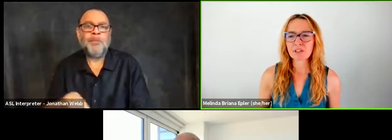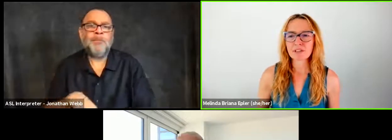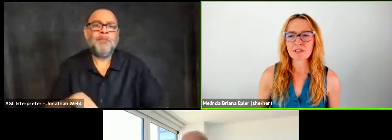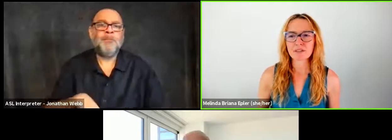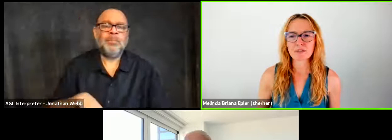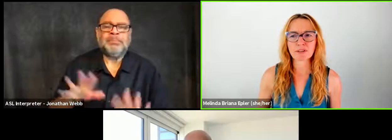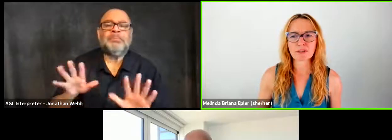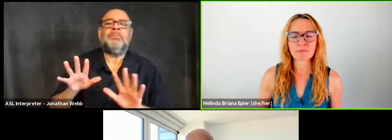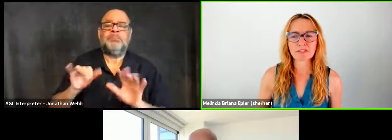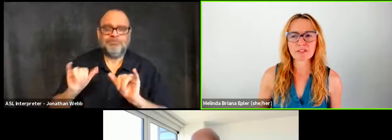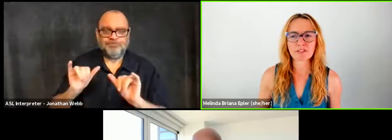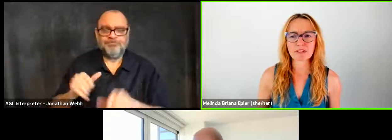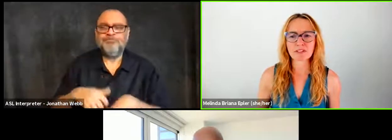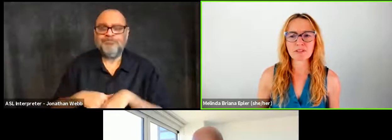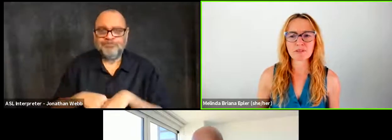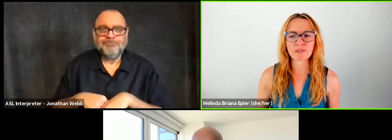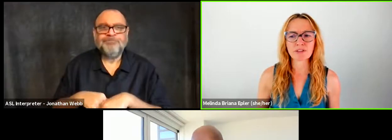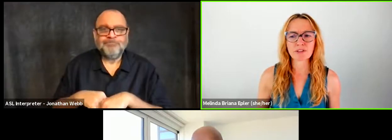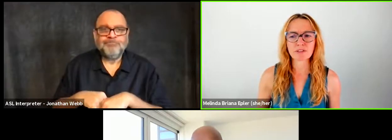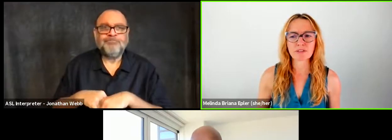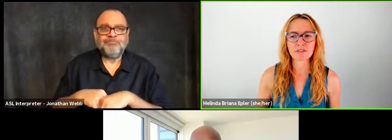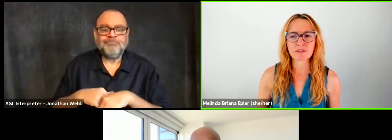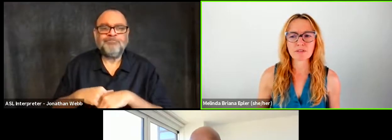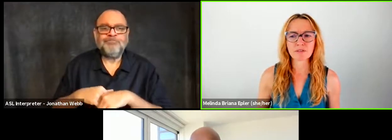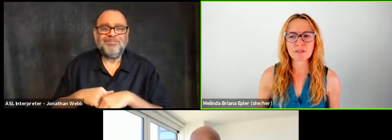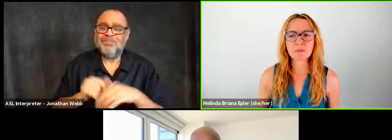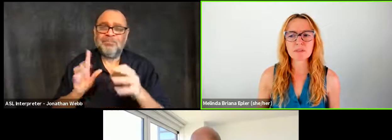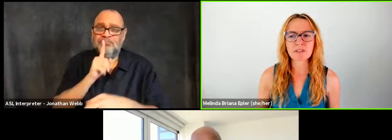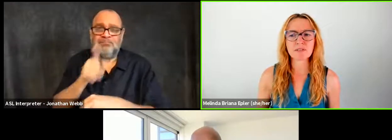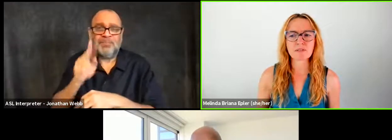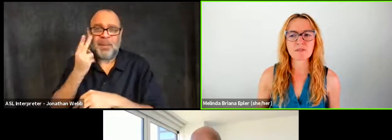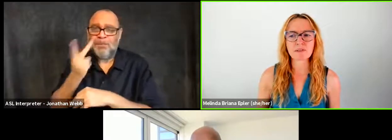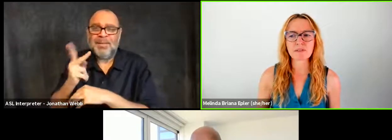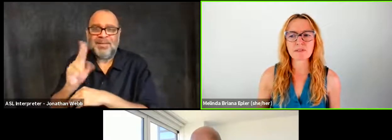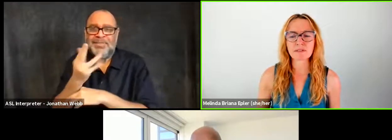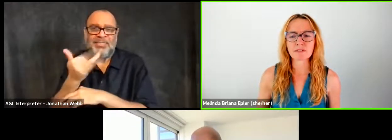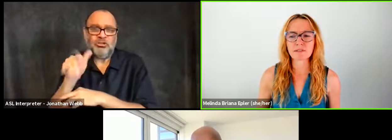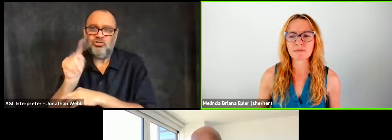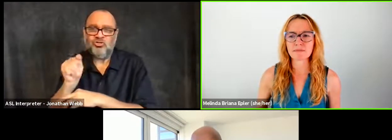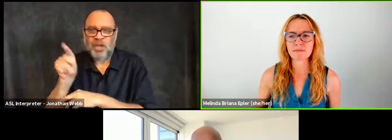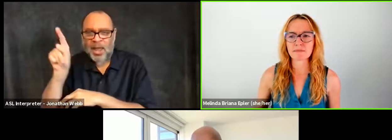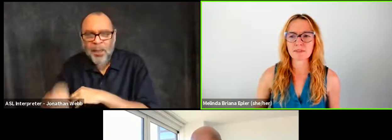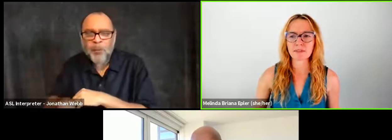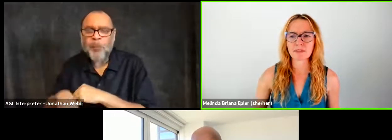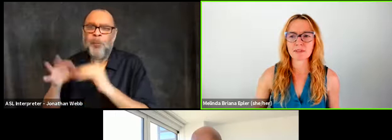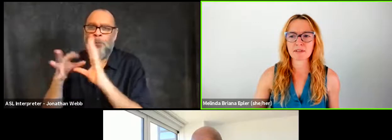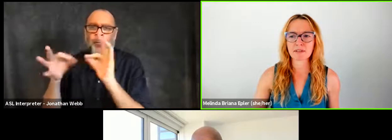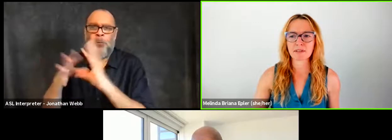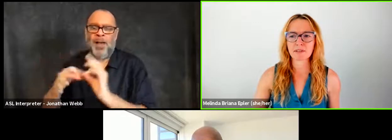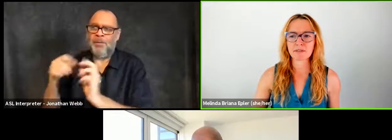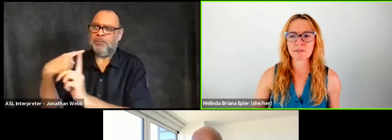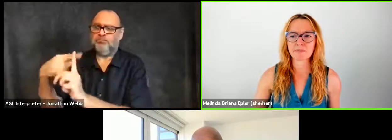So many great comments in the chat. Thank you all for sharing your experiences and your thoughts. It's